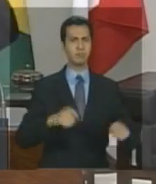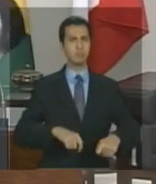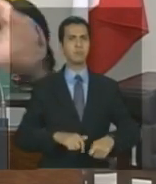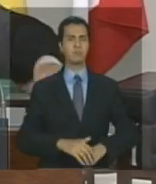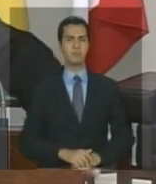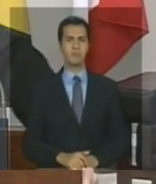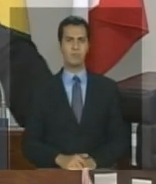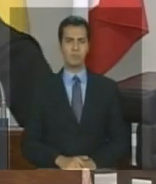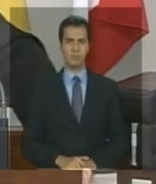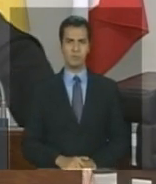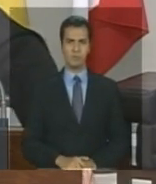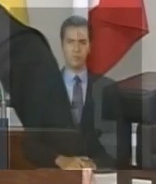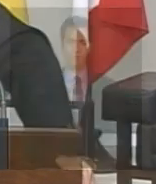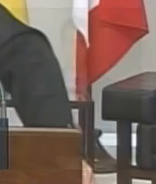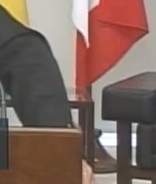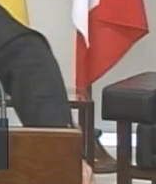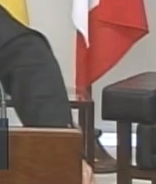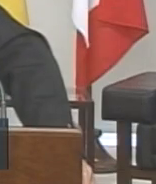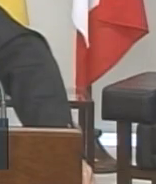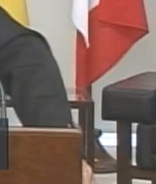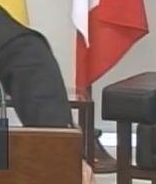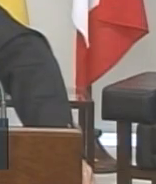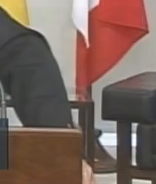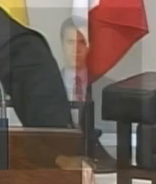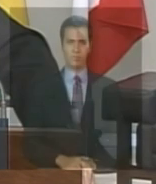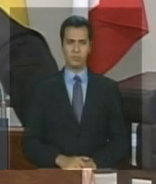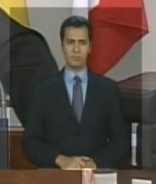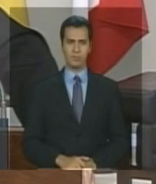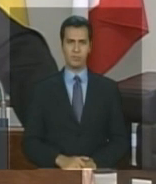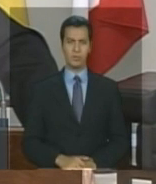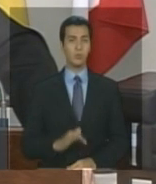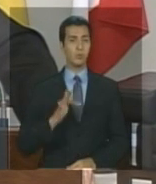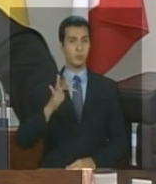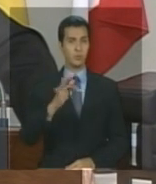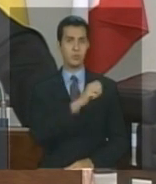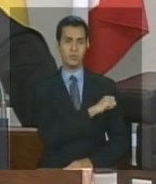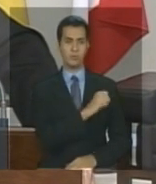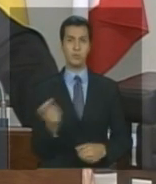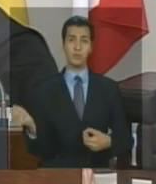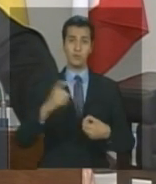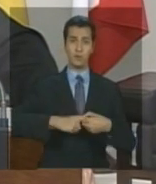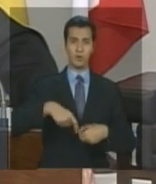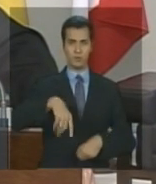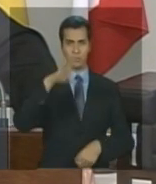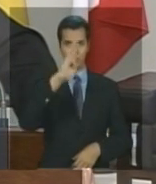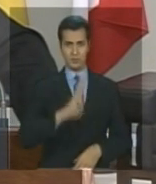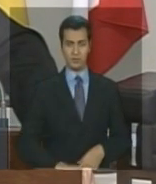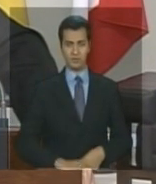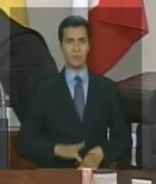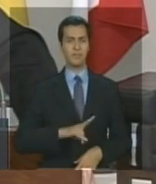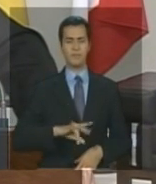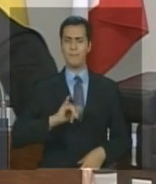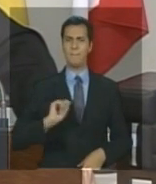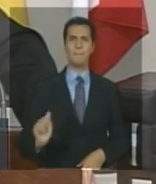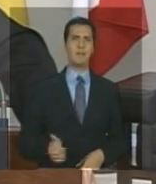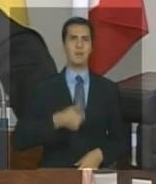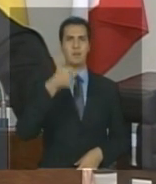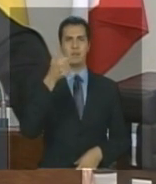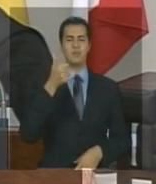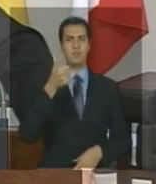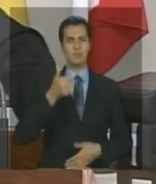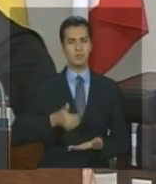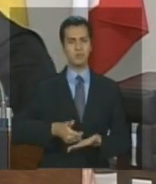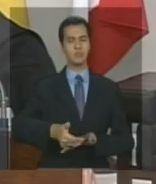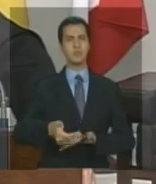build the relationships between Canada and Brazil. E quando eles retornarem ao Brasil, eles serão os melhores embaixadores para fortalecer o nosso